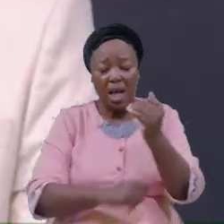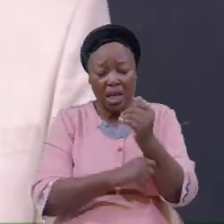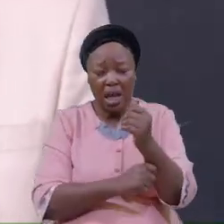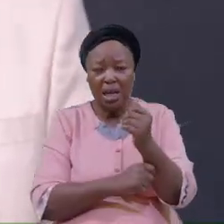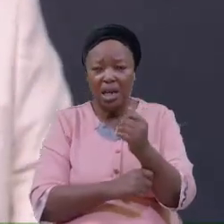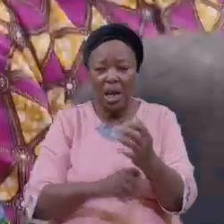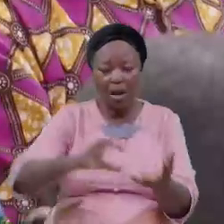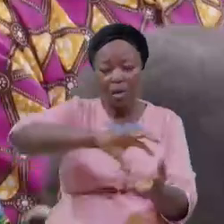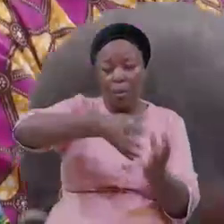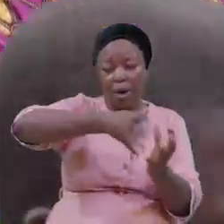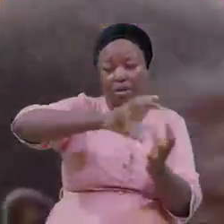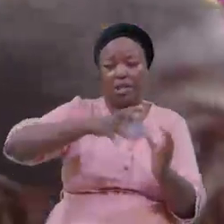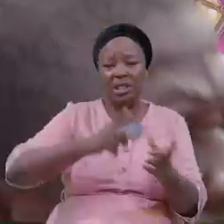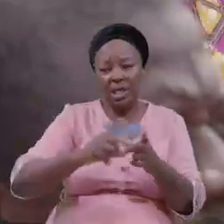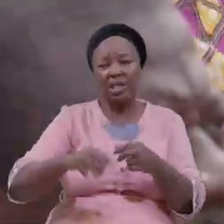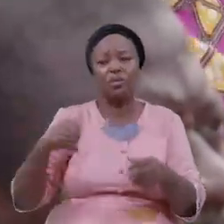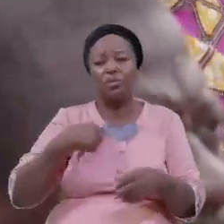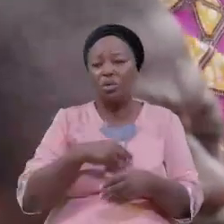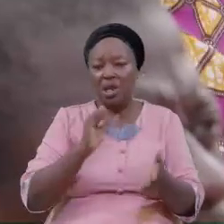criticize others.